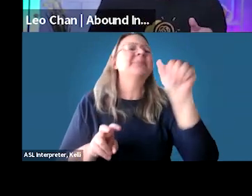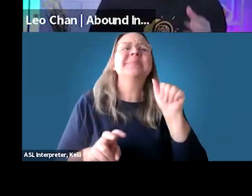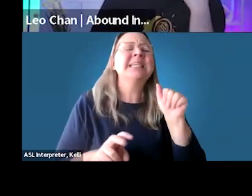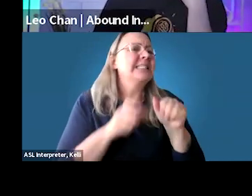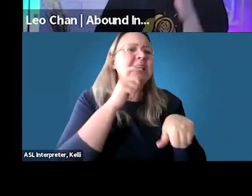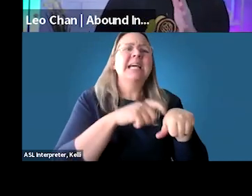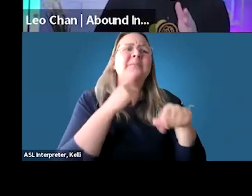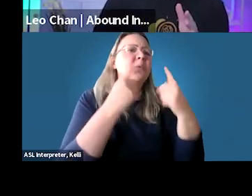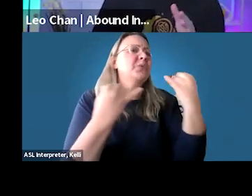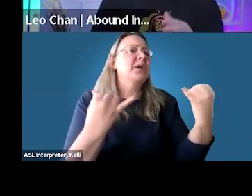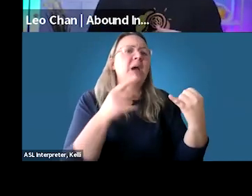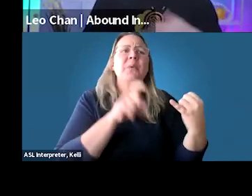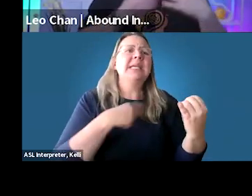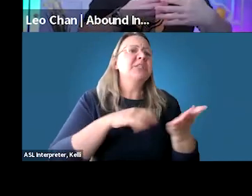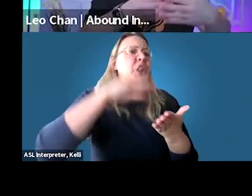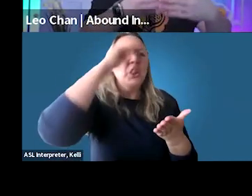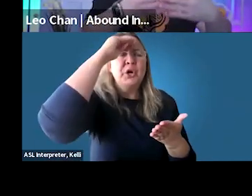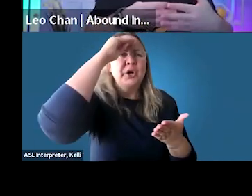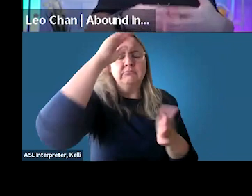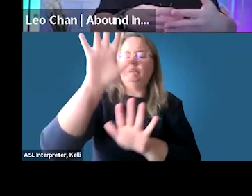learn." Like, what? So